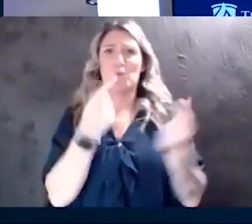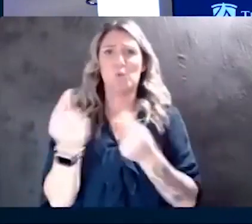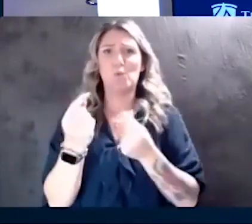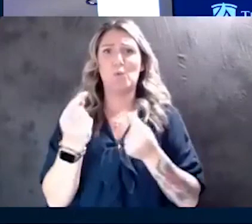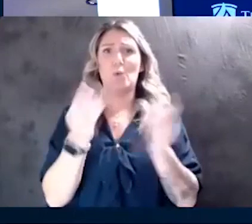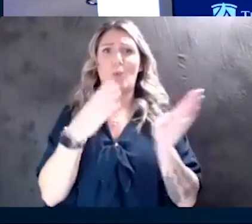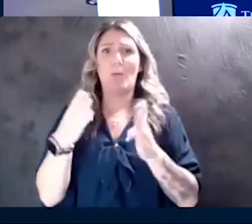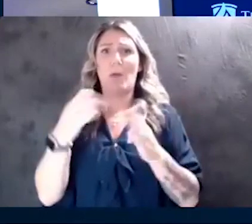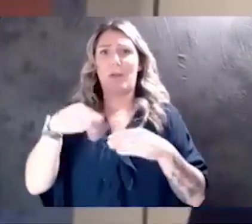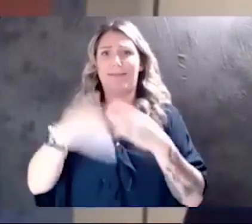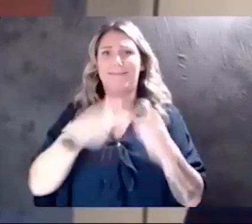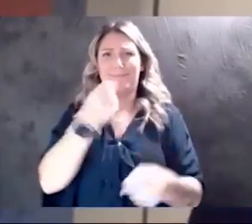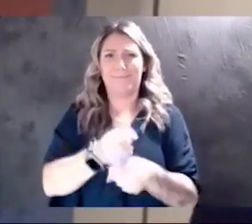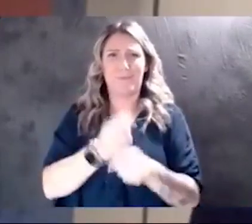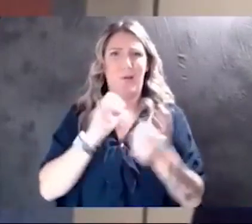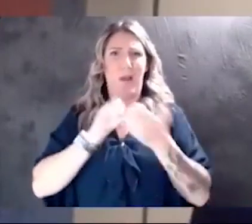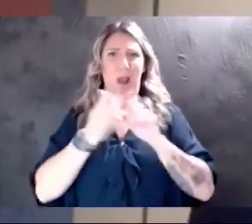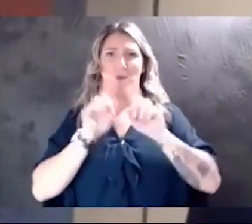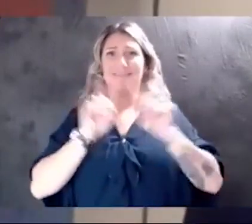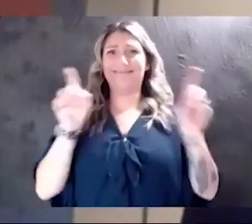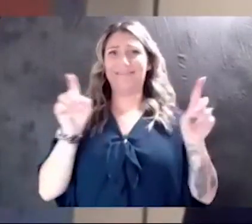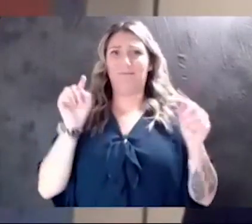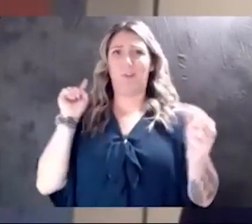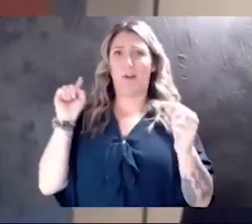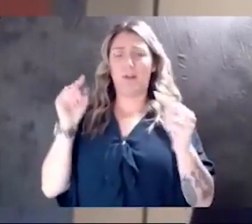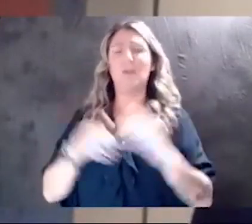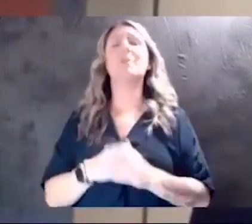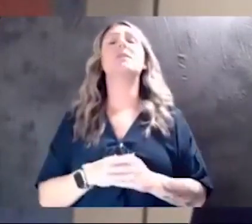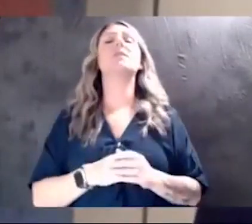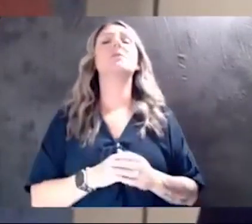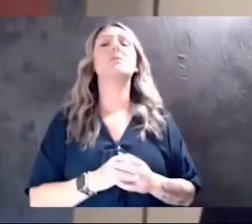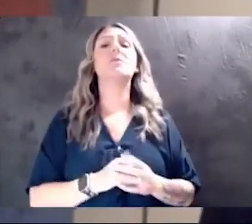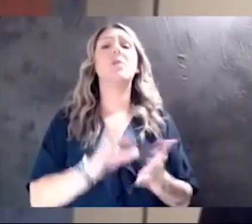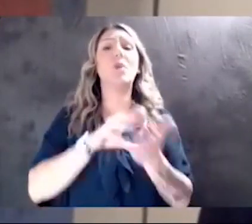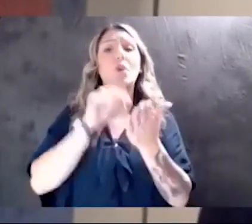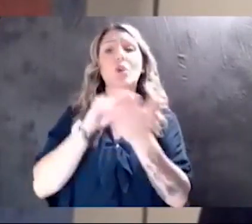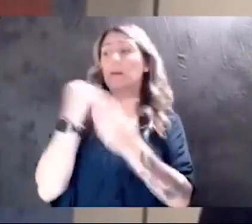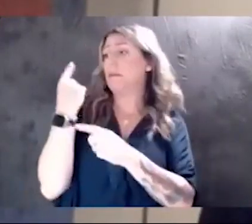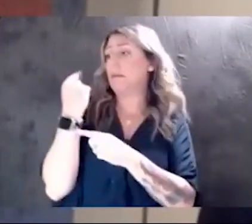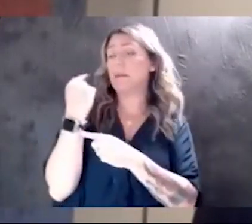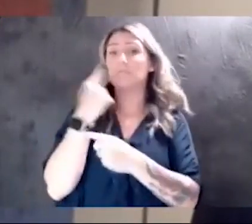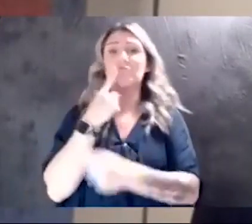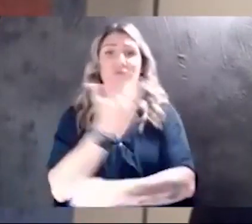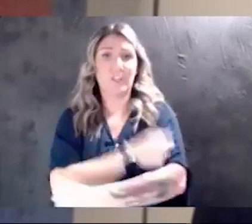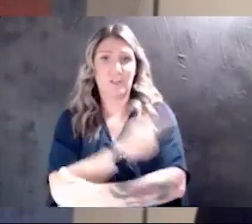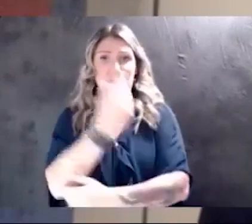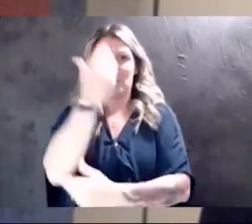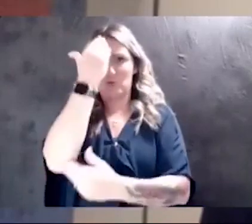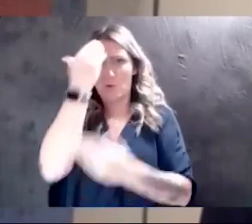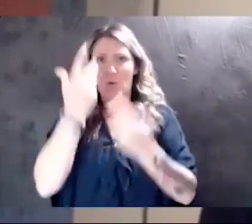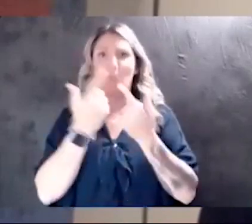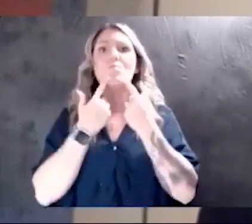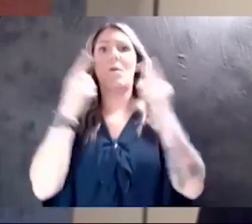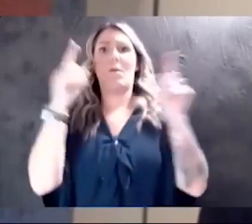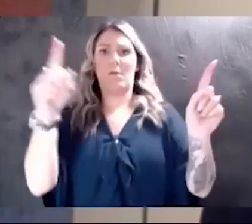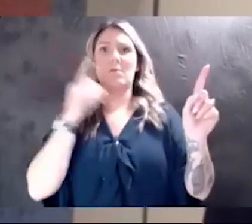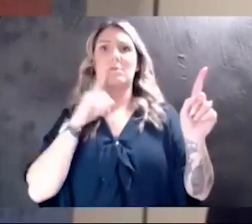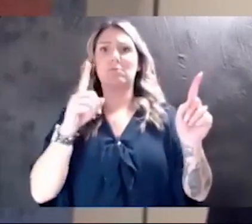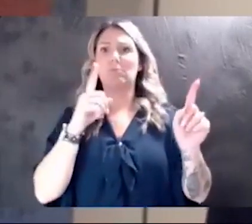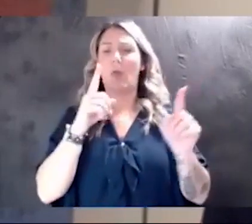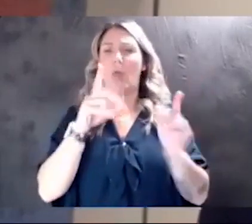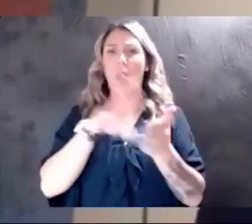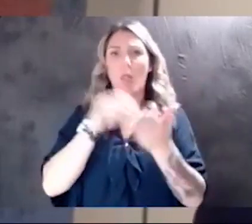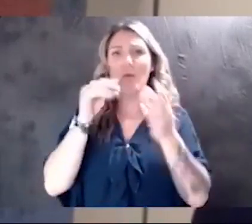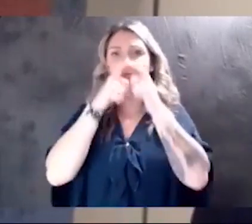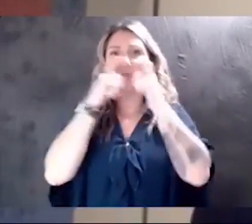it different? Well, we learned so much last year, so now we know that vaccinations work. We learned last year that masking really